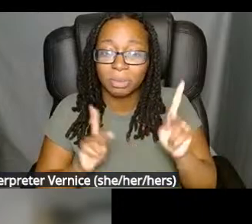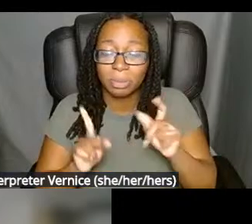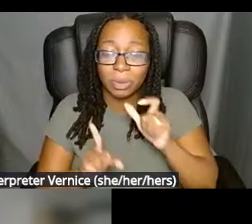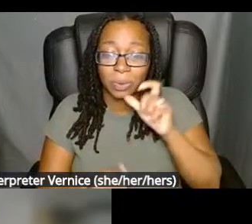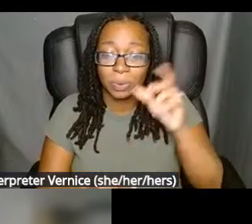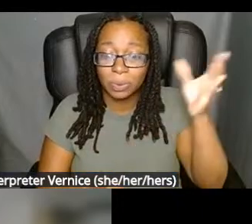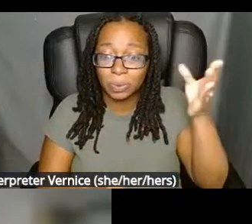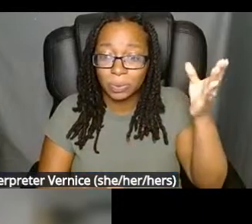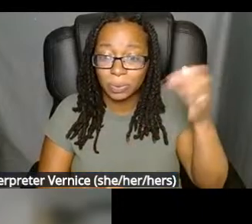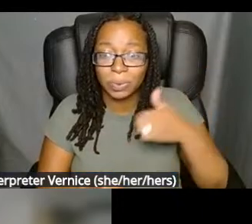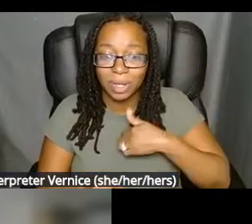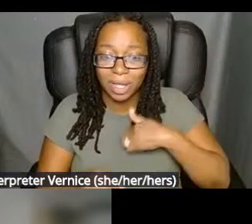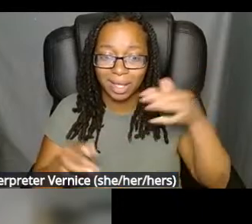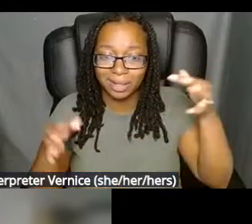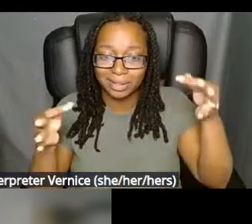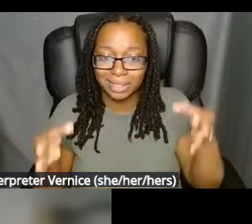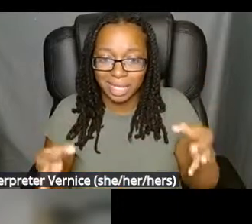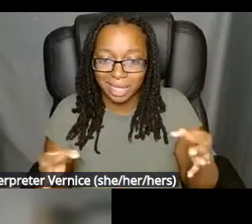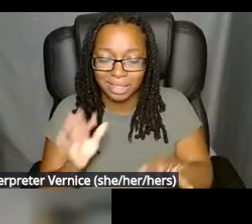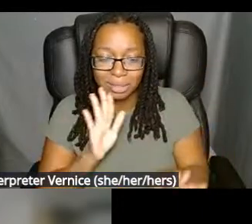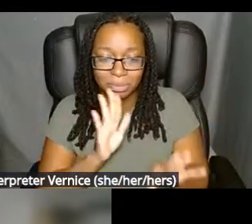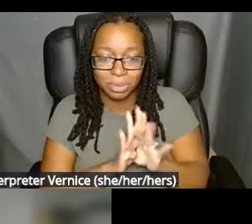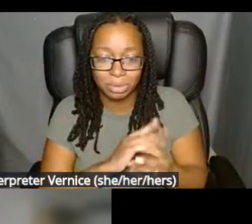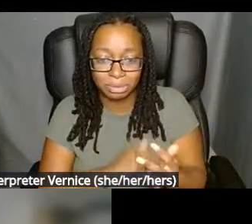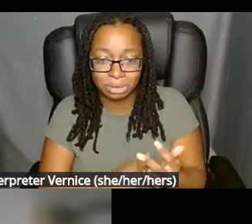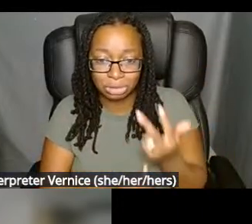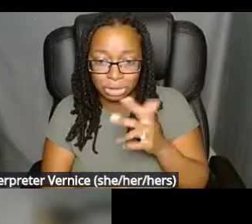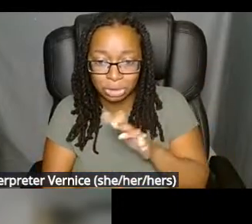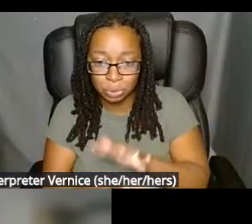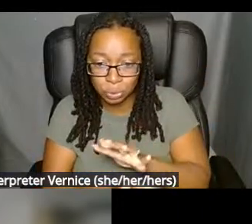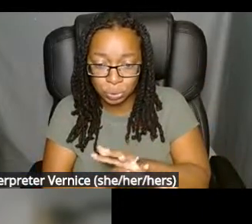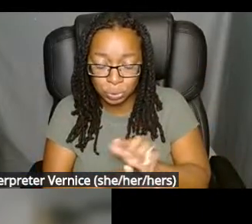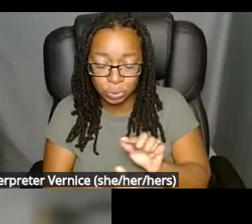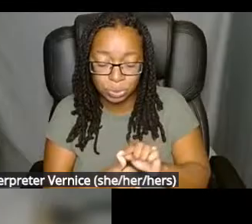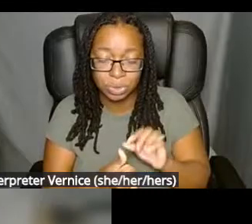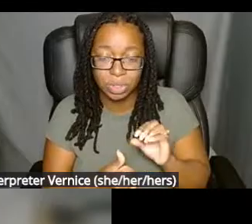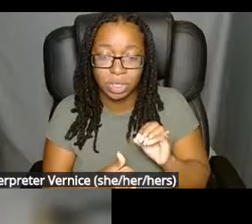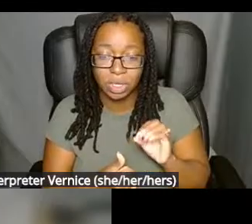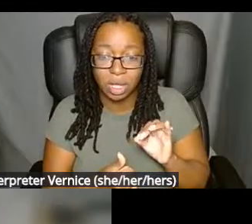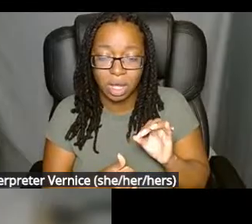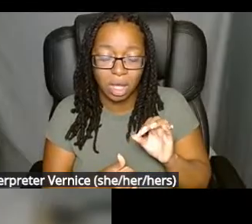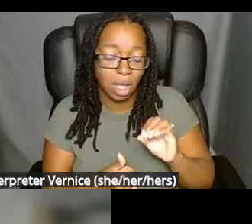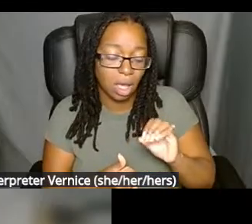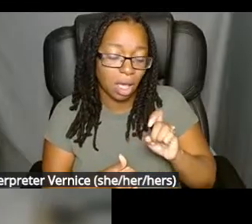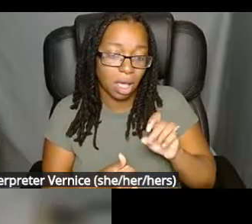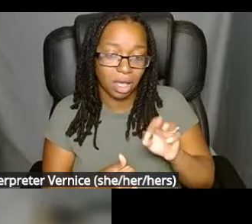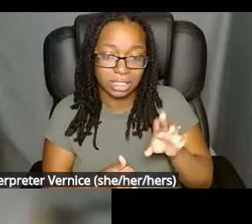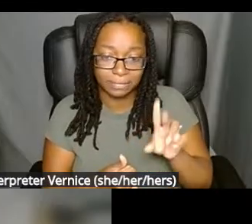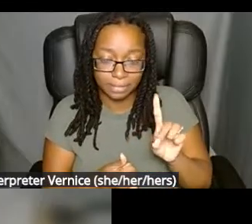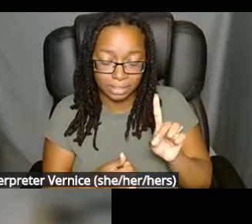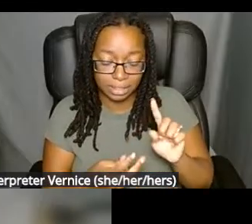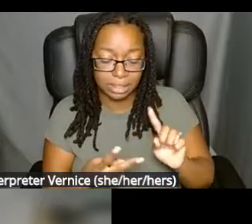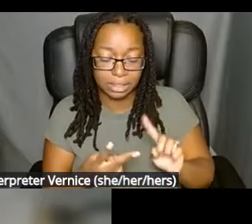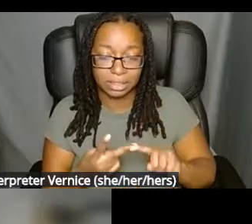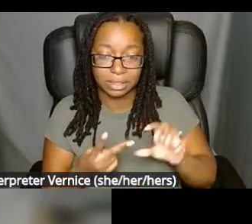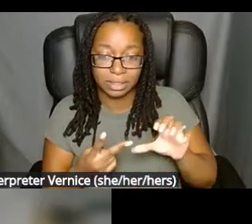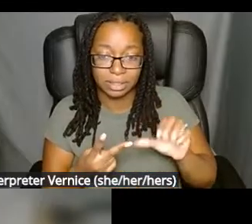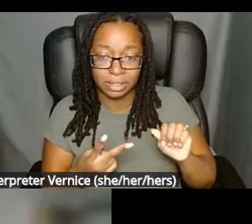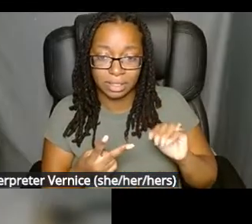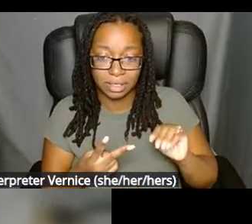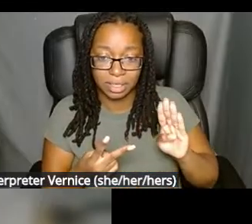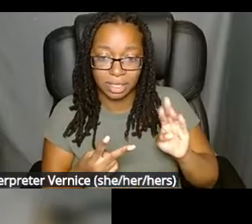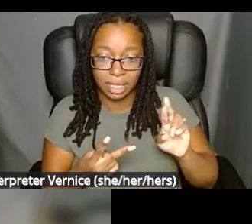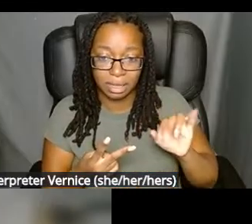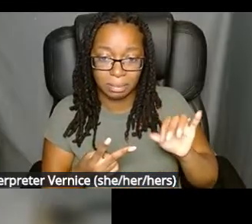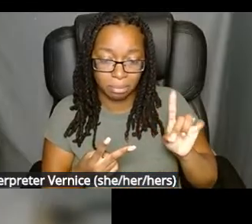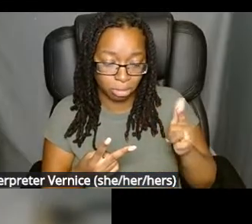chose three schools: Oxford, Cambridge, and University of Sydney. I emailed these schools and they asked me to